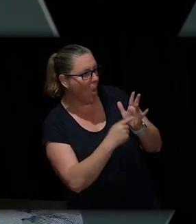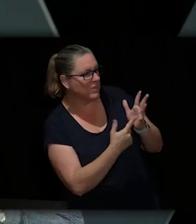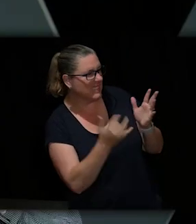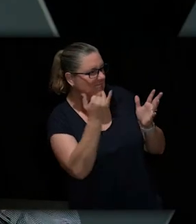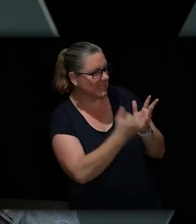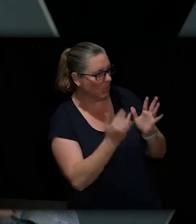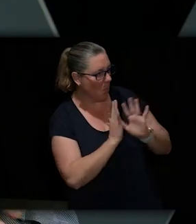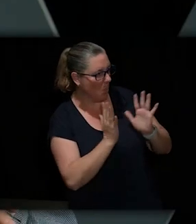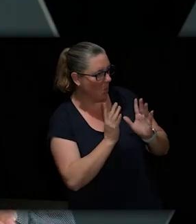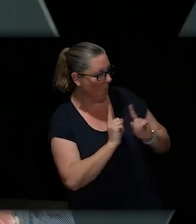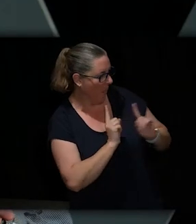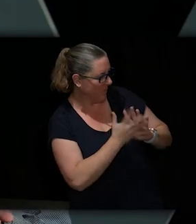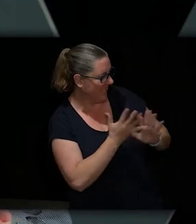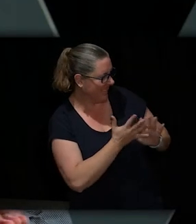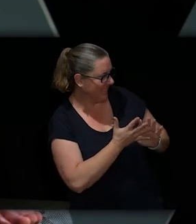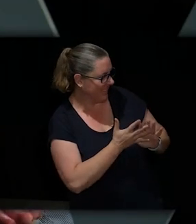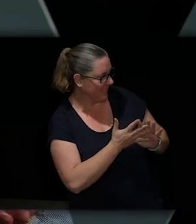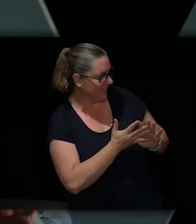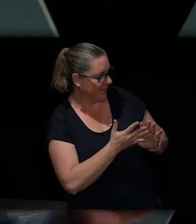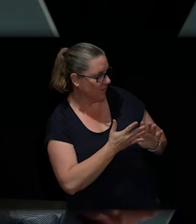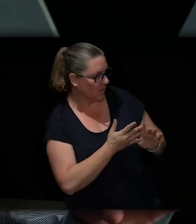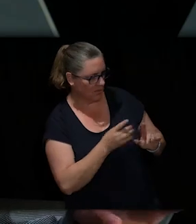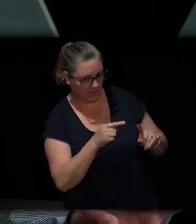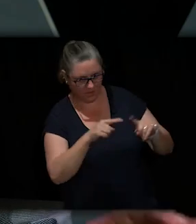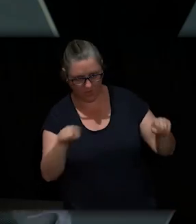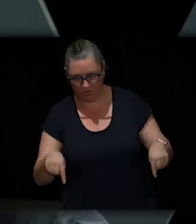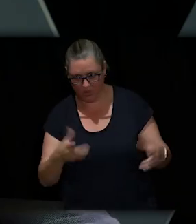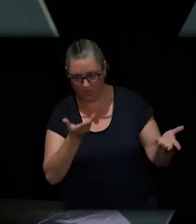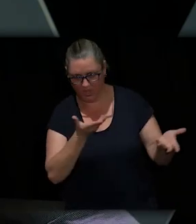And my room just went silent.